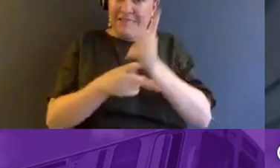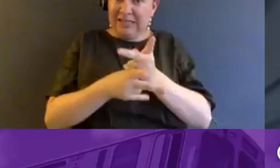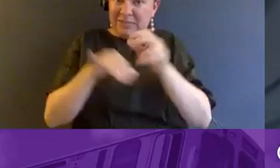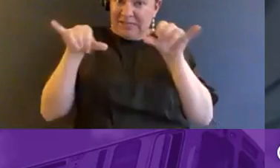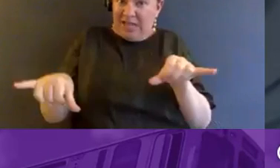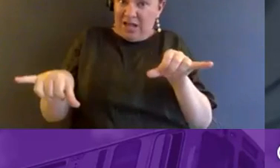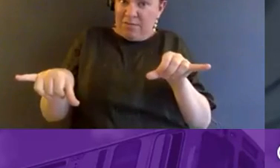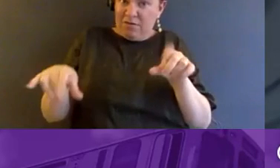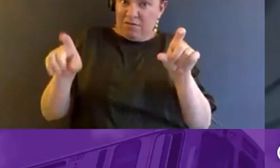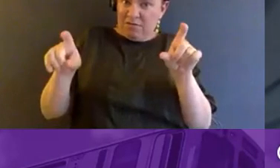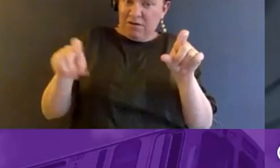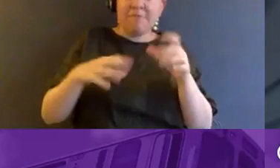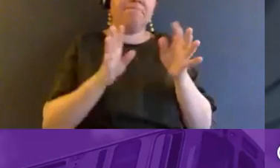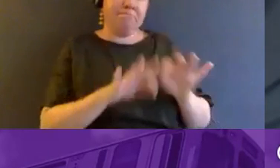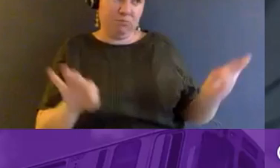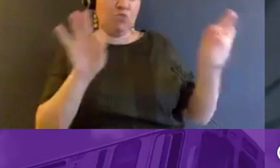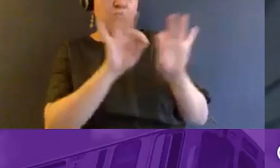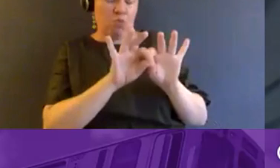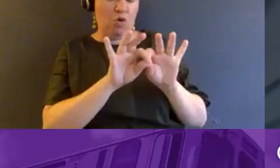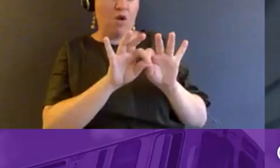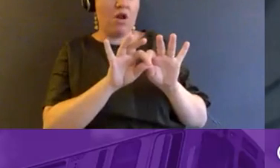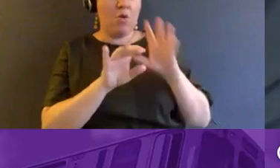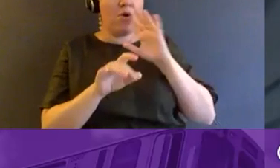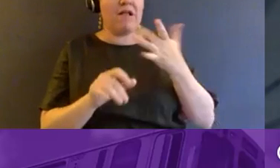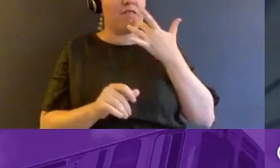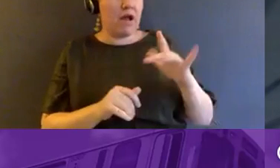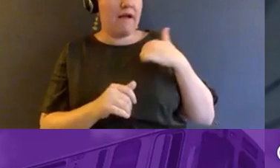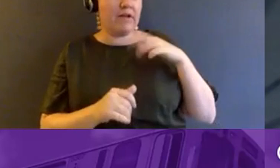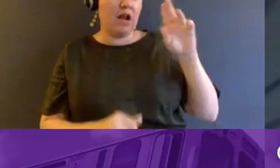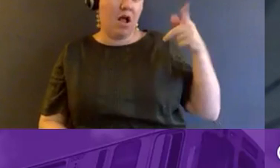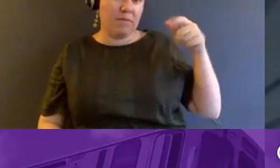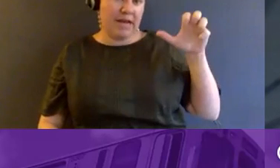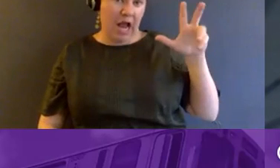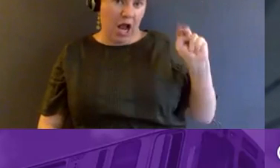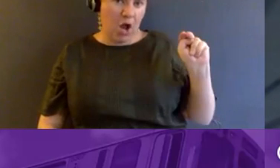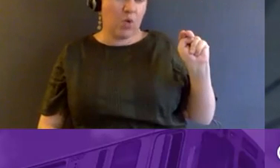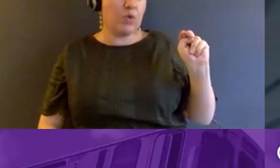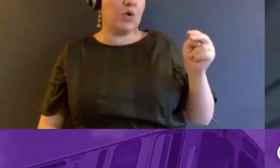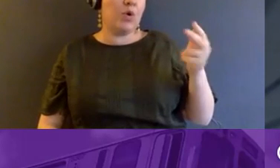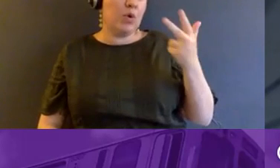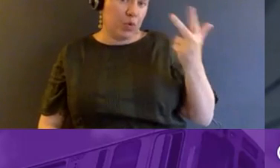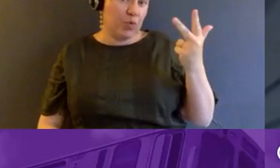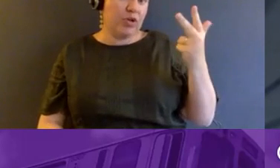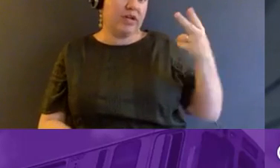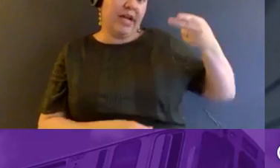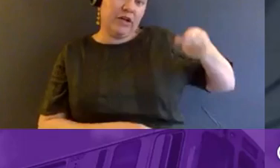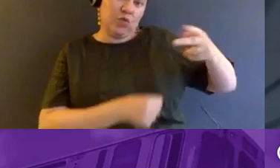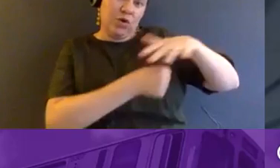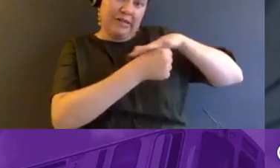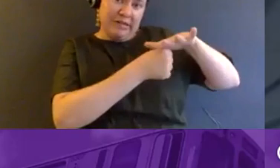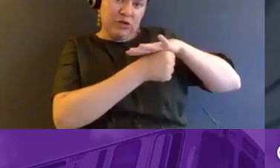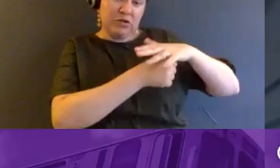communities. We're really lucky to have in Uptown and Edgewater 3 historic districts that this project travels through: